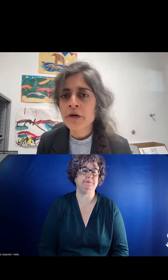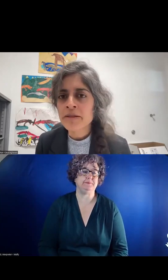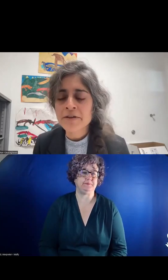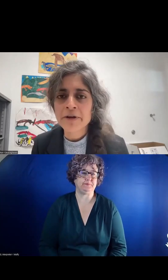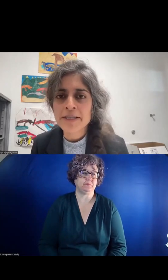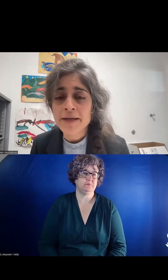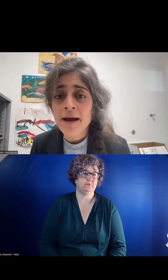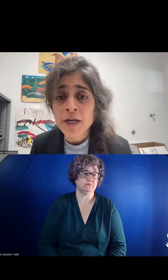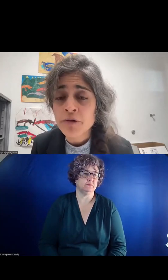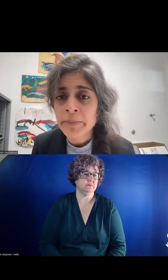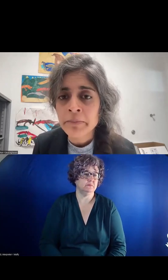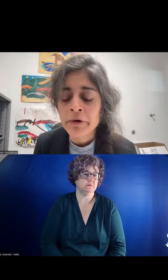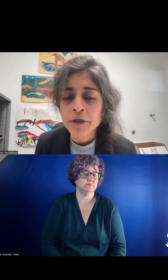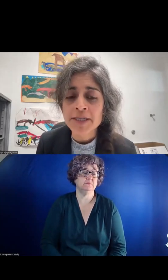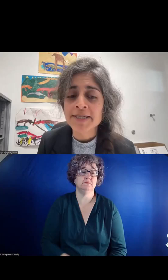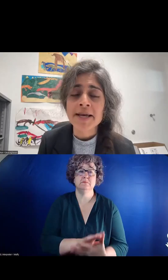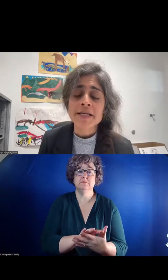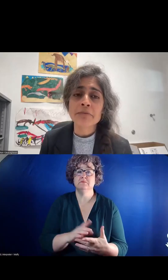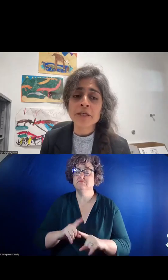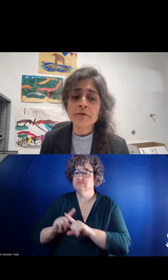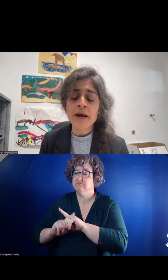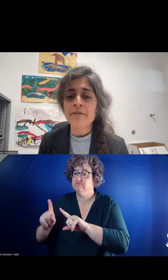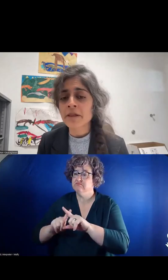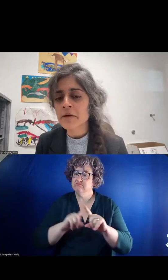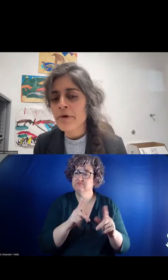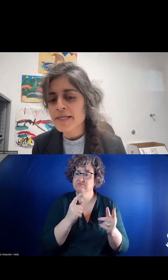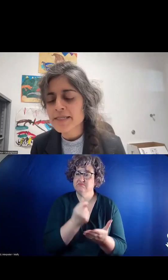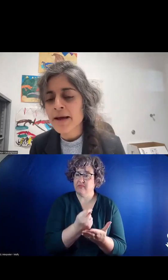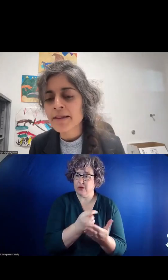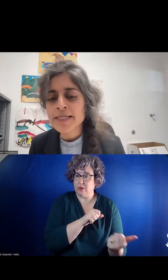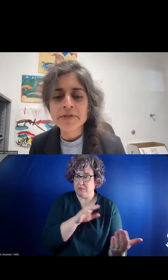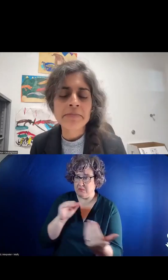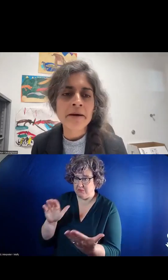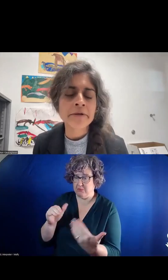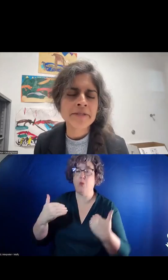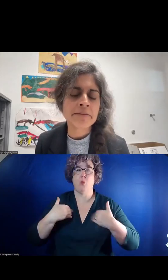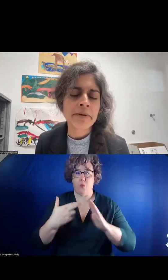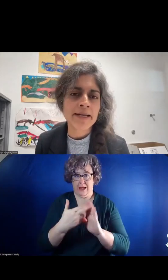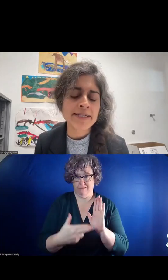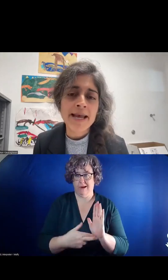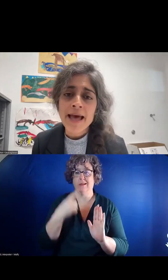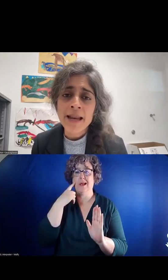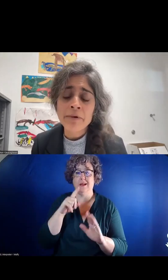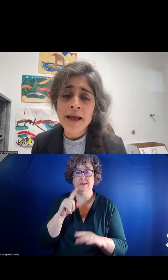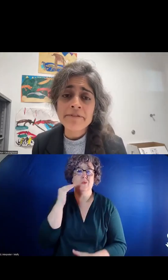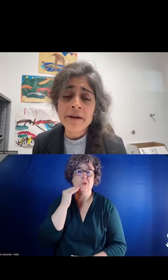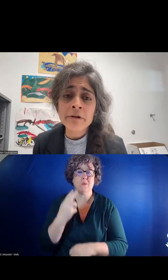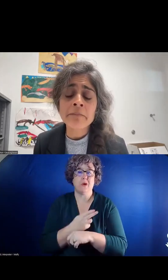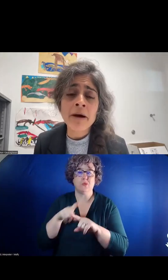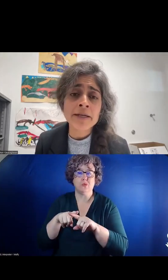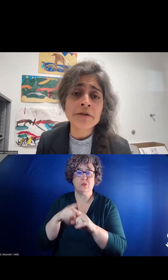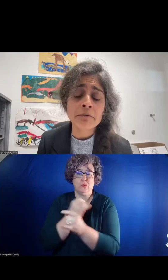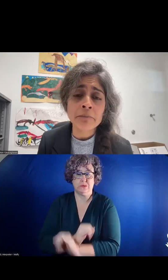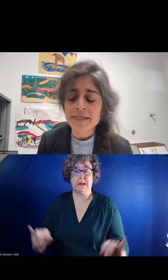So what are the different treatment approaches? So we do have clinical practice guidelines for tobacco use and dependence, and we have